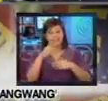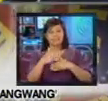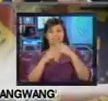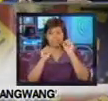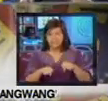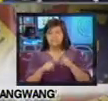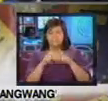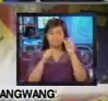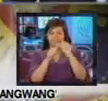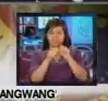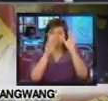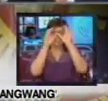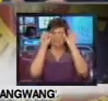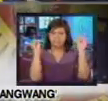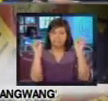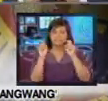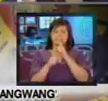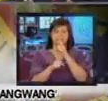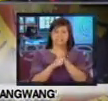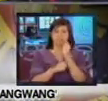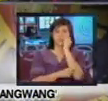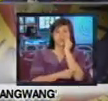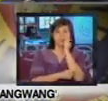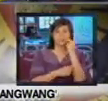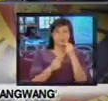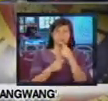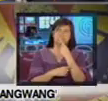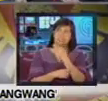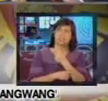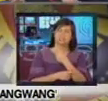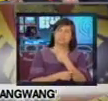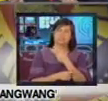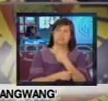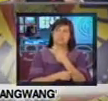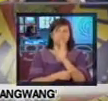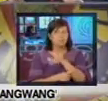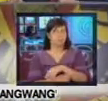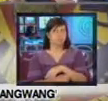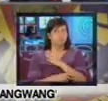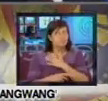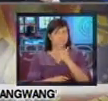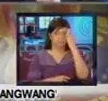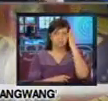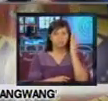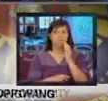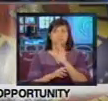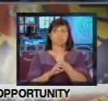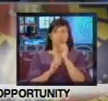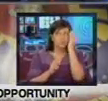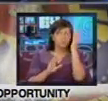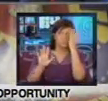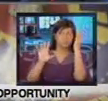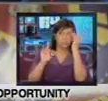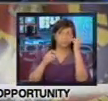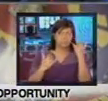But every president really, we always go to them and say, pardon naman, please naman, you don't, we all know that